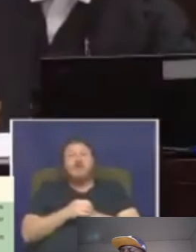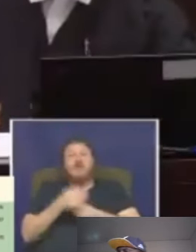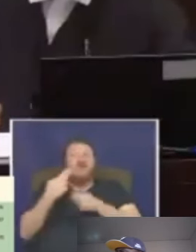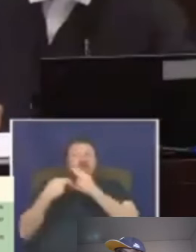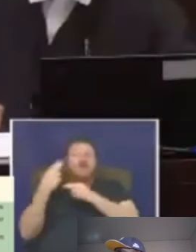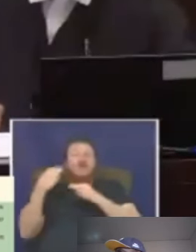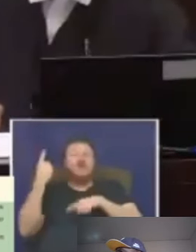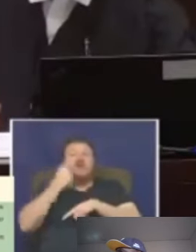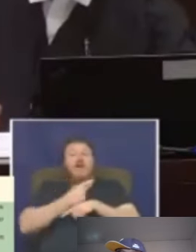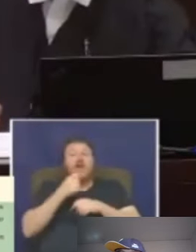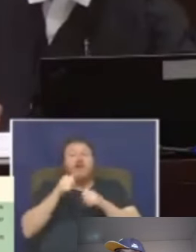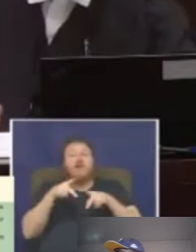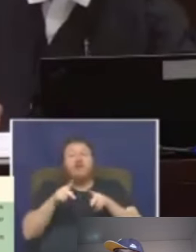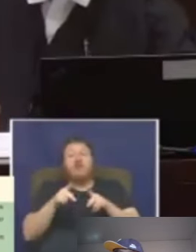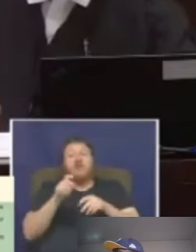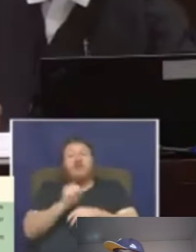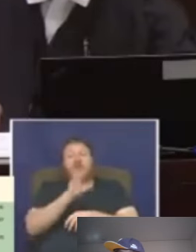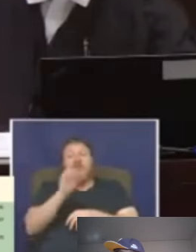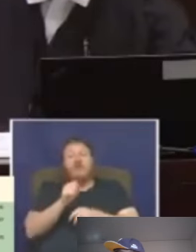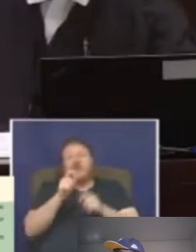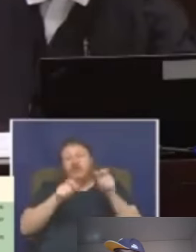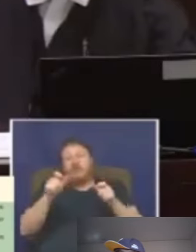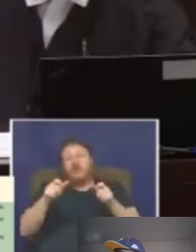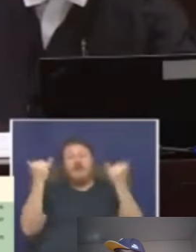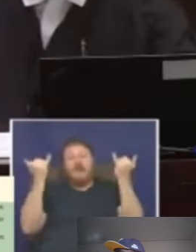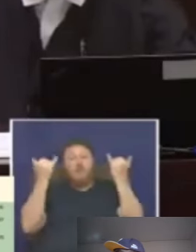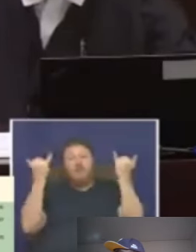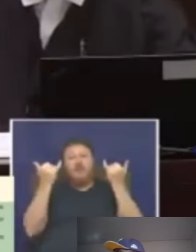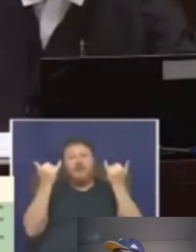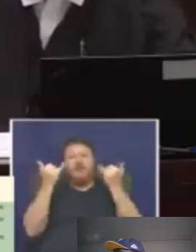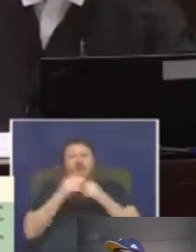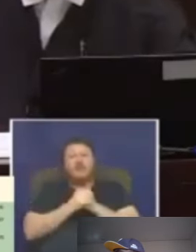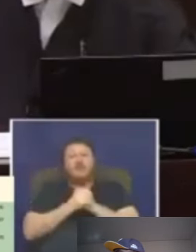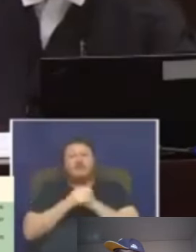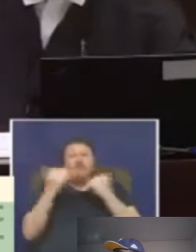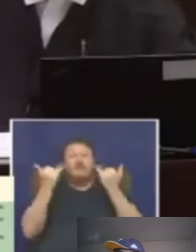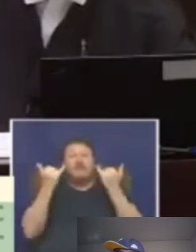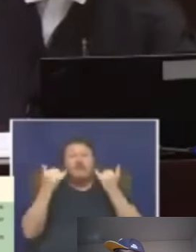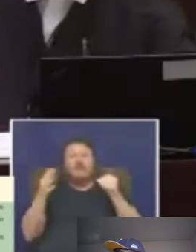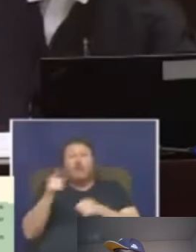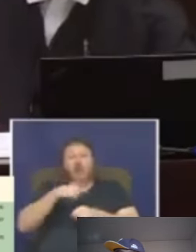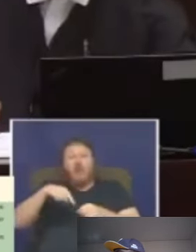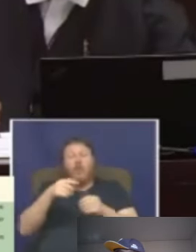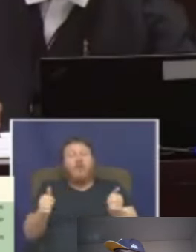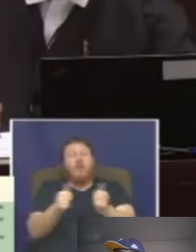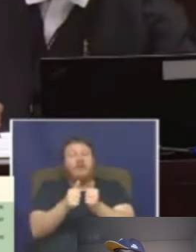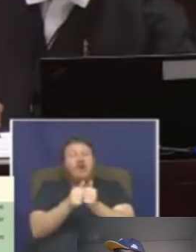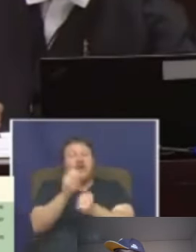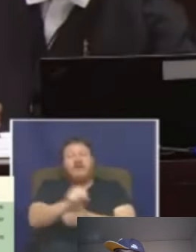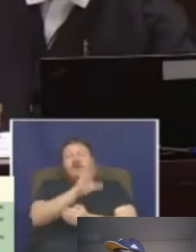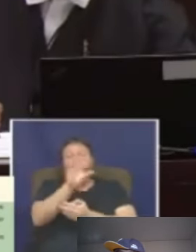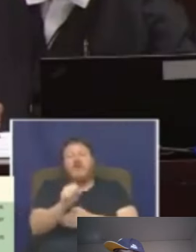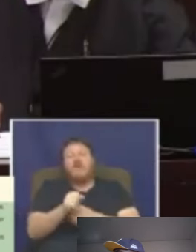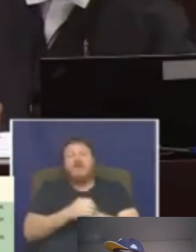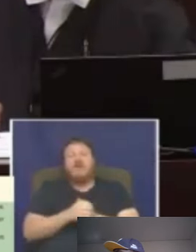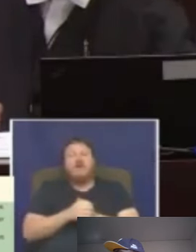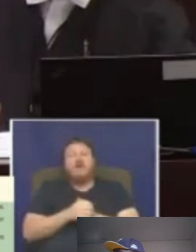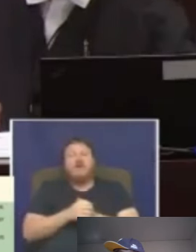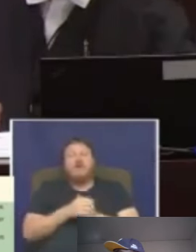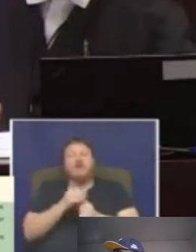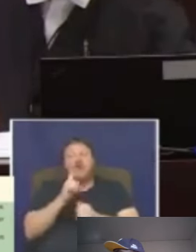Heritage Day is an opportunity for South Africans to celebrate. To celebrate what brings us together as South Africans. To celebrate